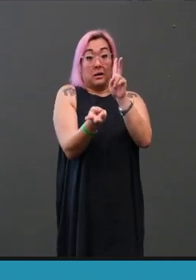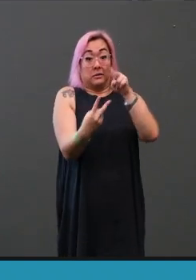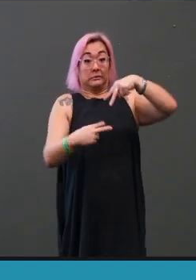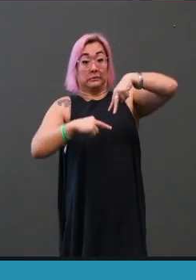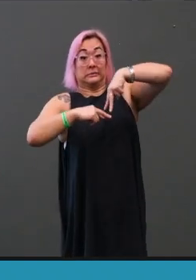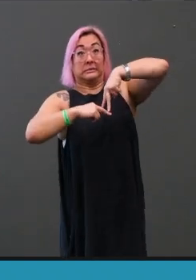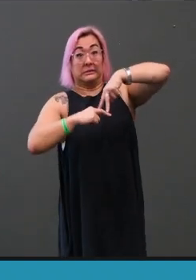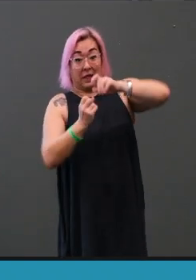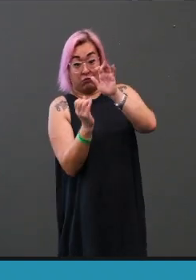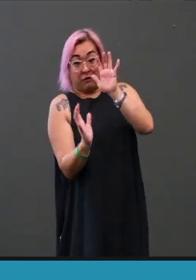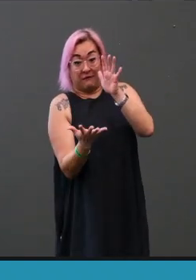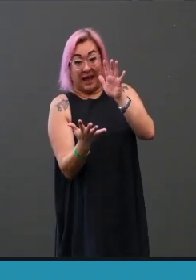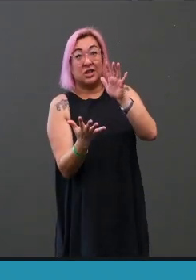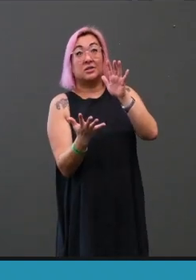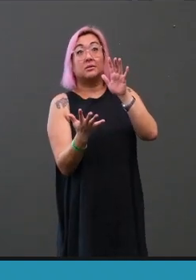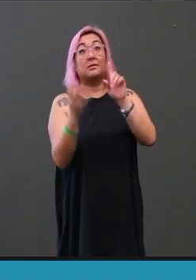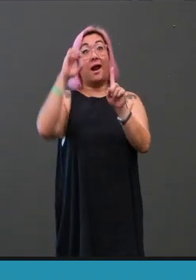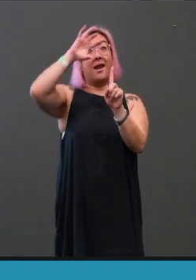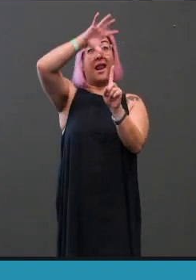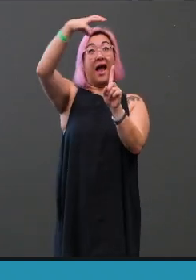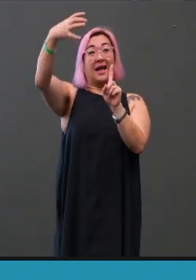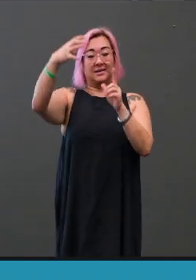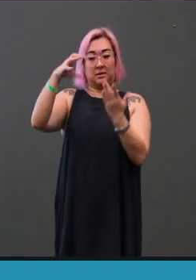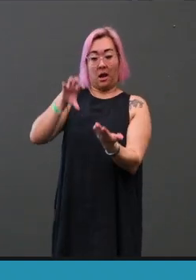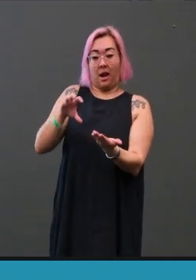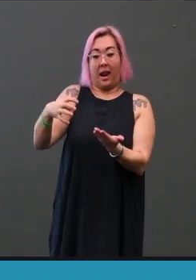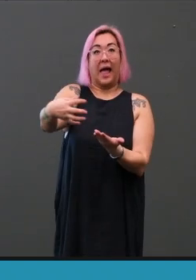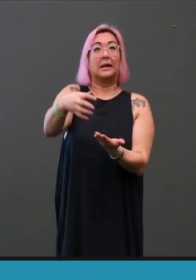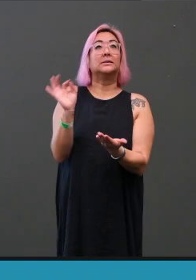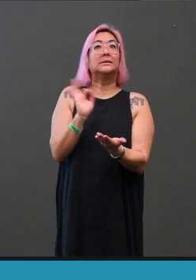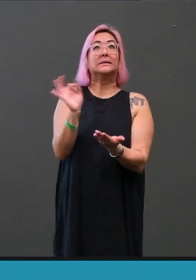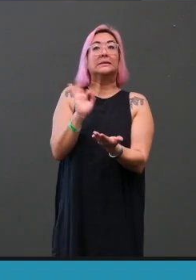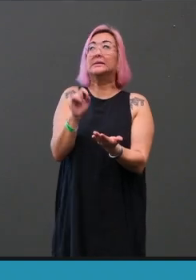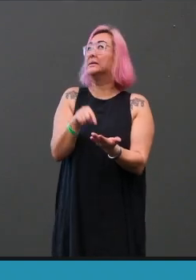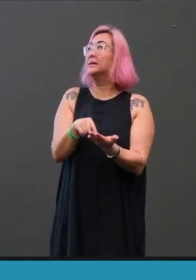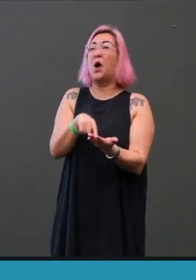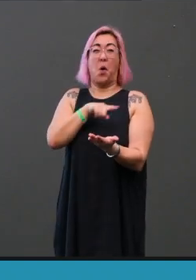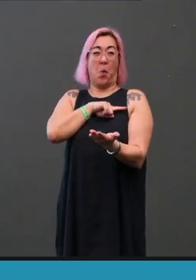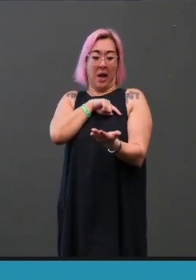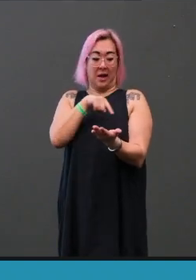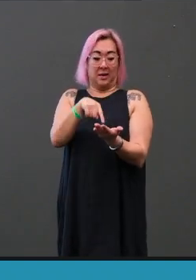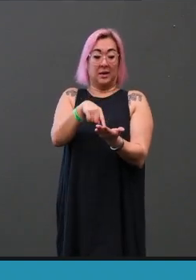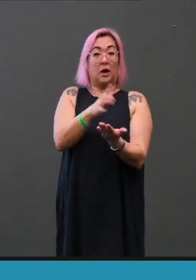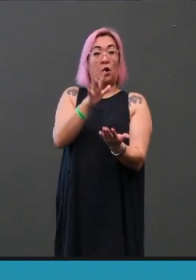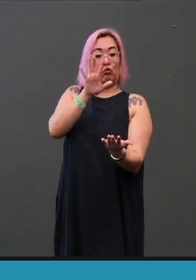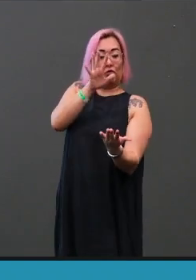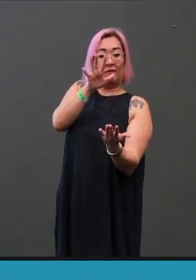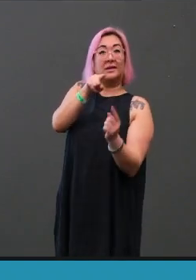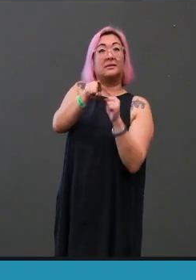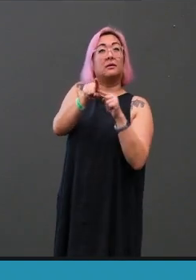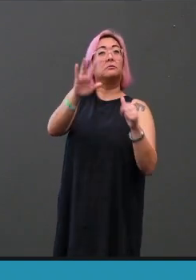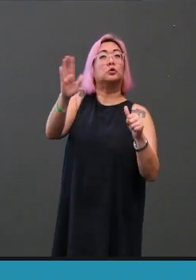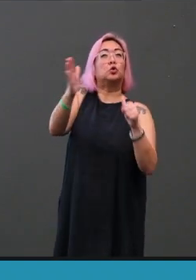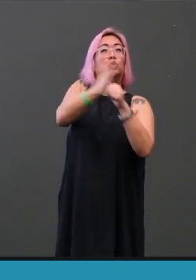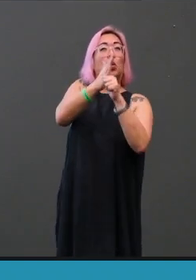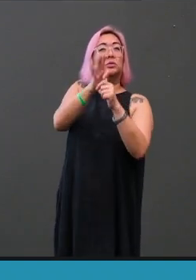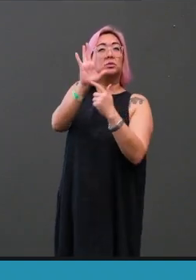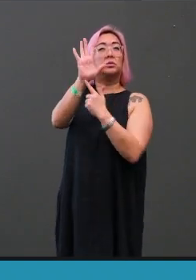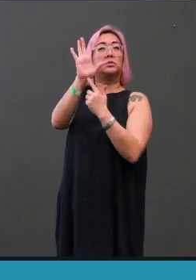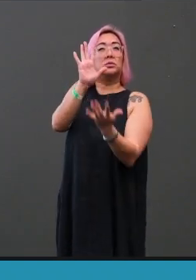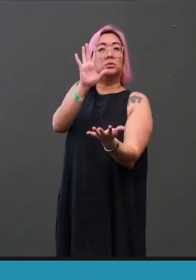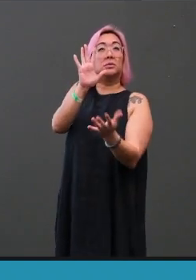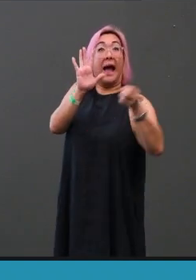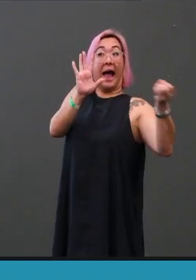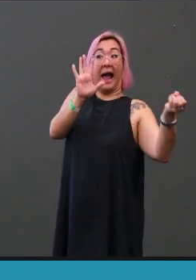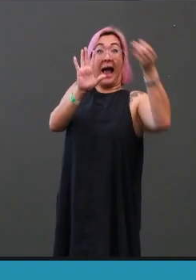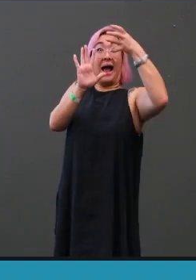inside it, on it. As the reflection was essentially just taking the source asset and just redrawing that. So to solve this, we had to